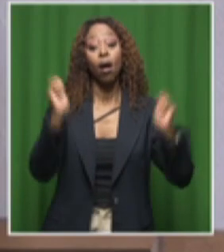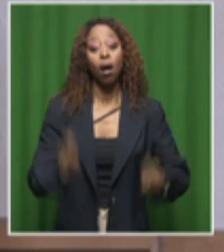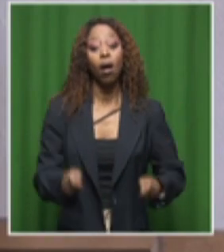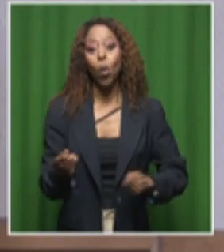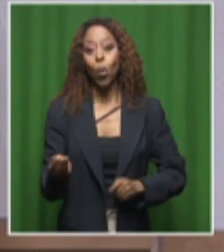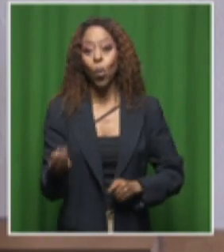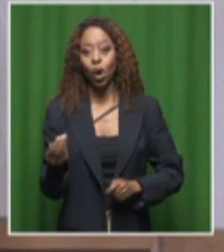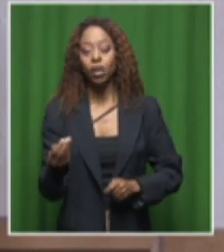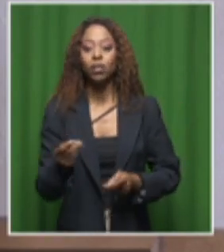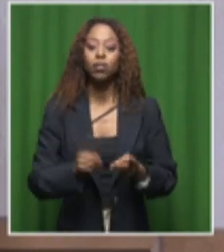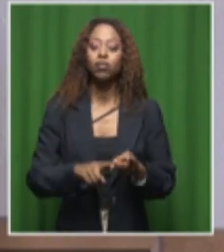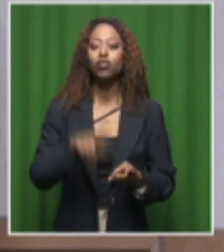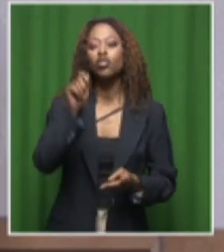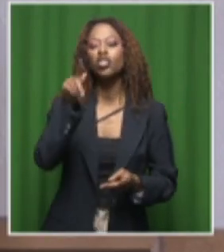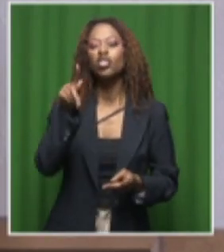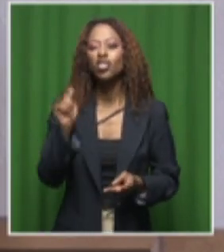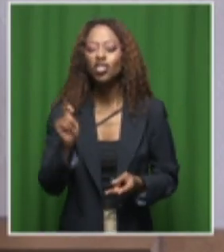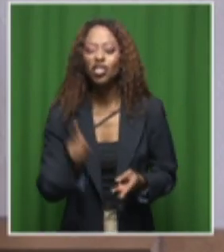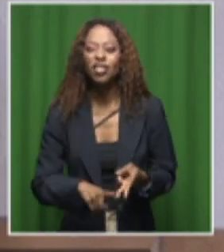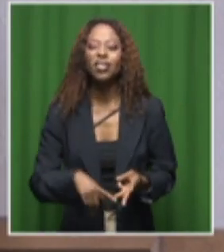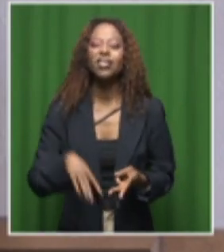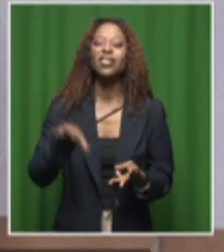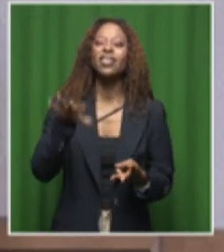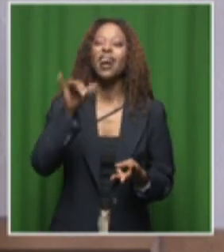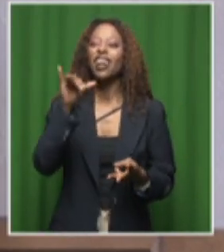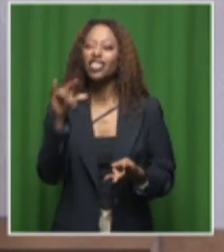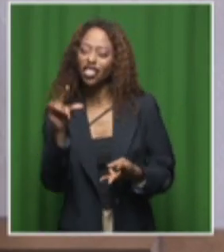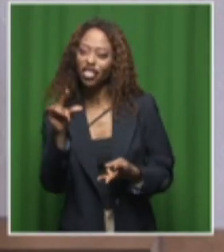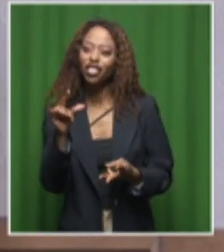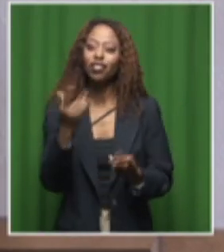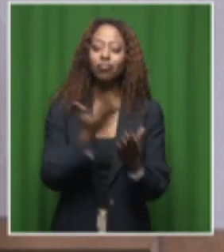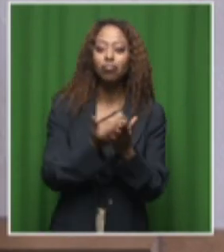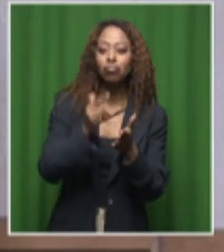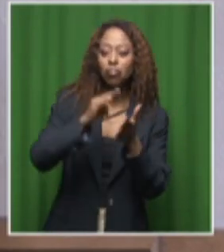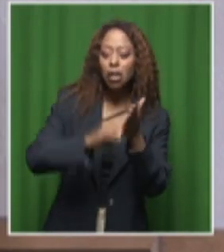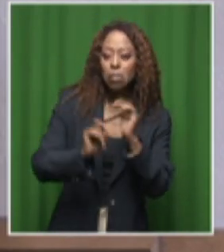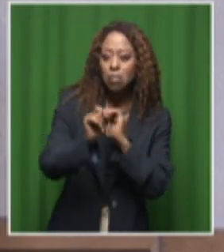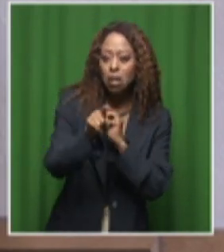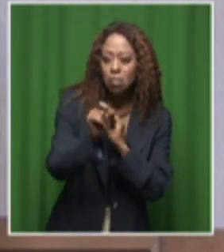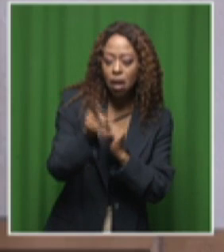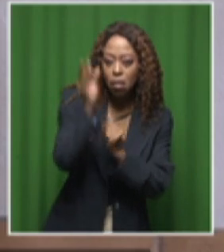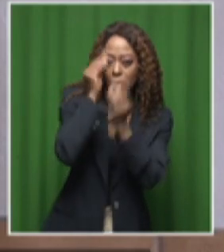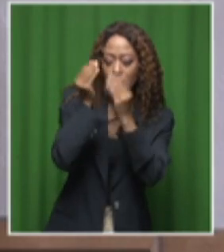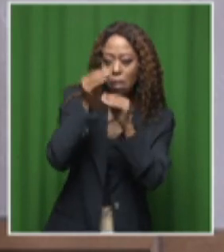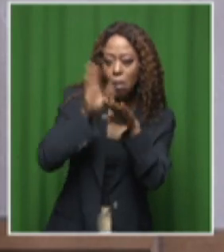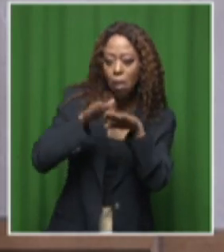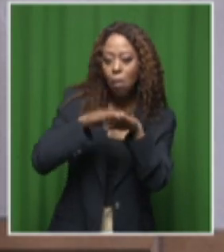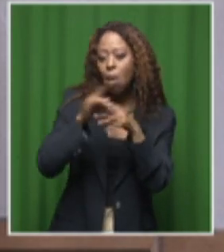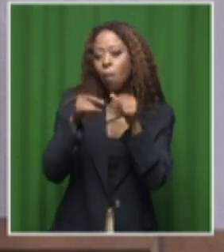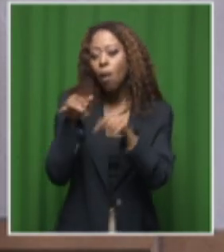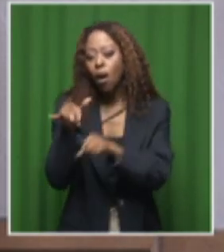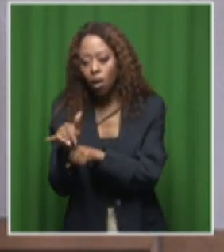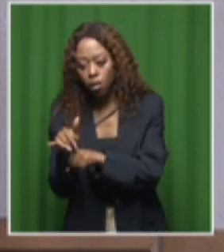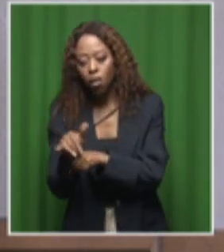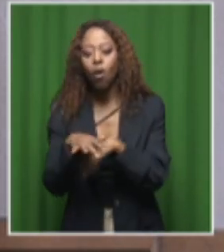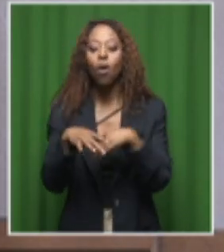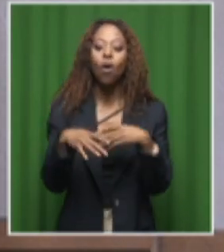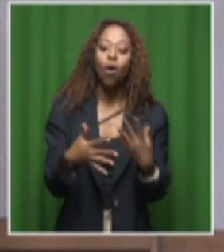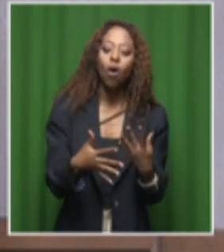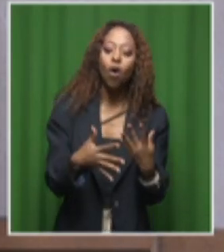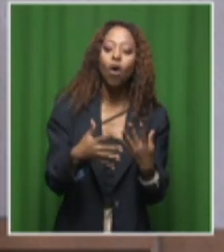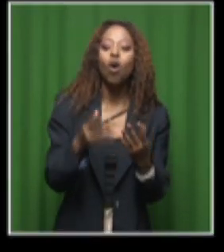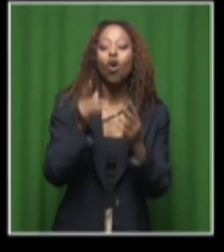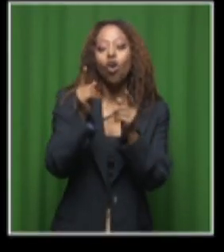WhatsApp, TikTok and Instagram accounts that you can message to get more information about rugs or place